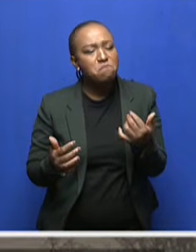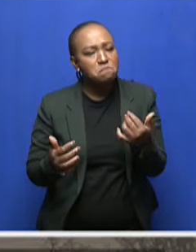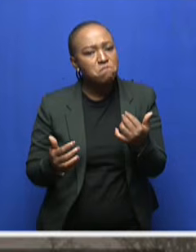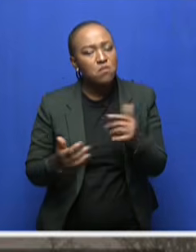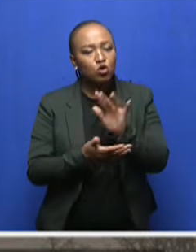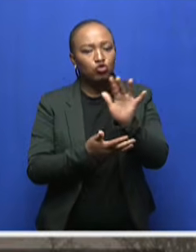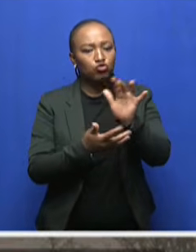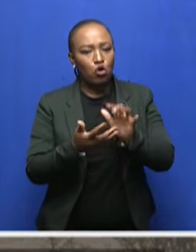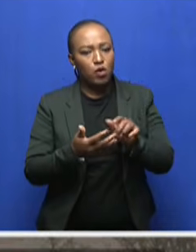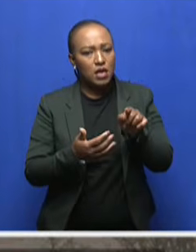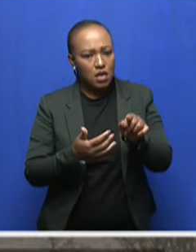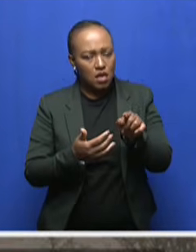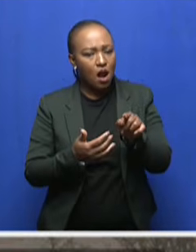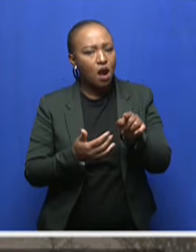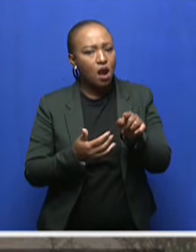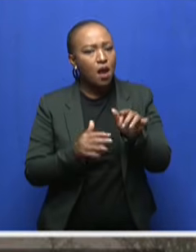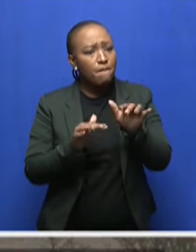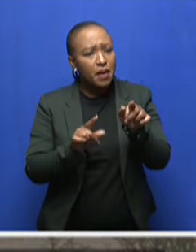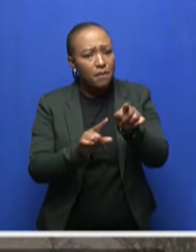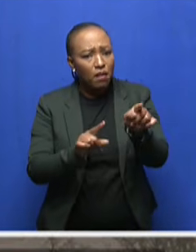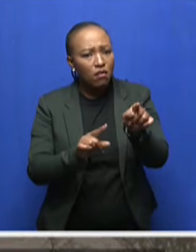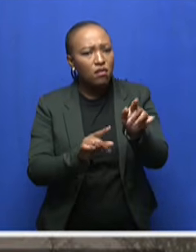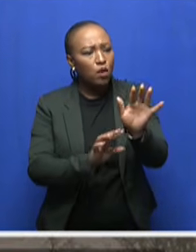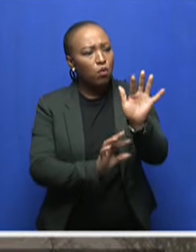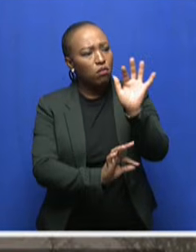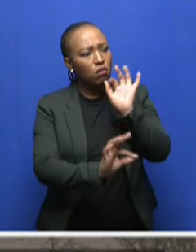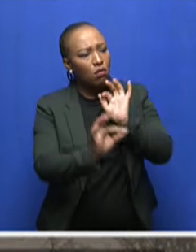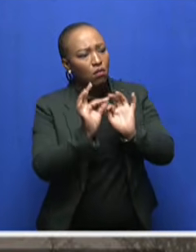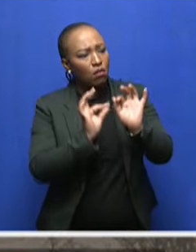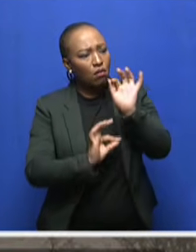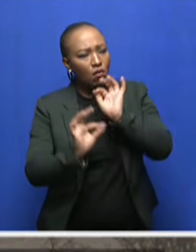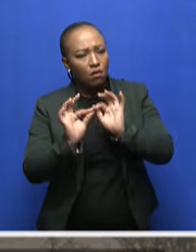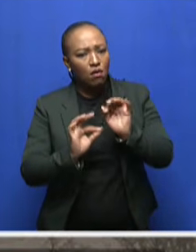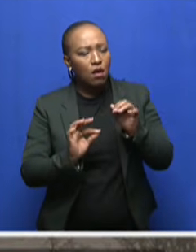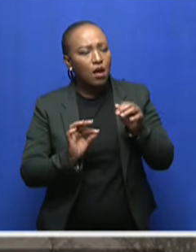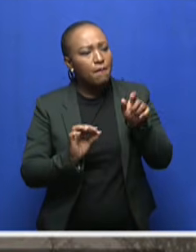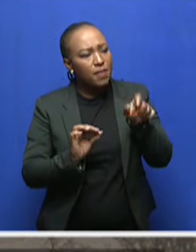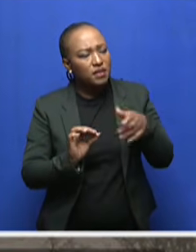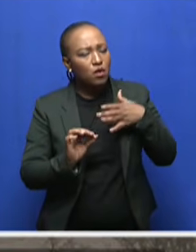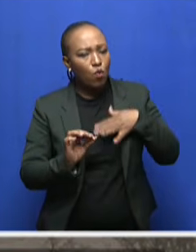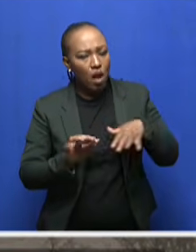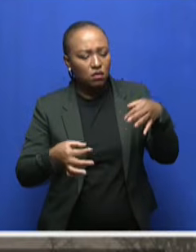people would just start telling me stories about what they want on the do. Because someone would say,